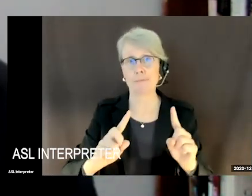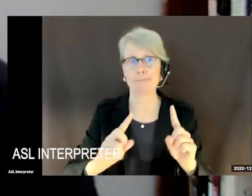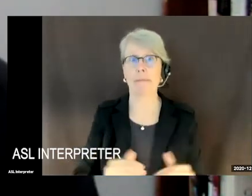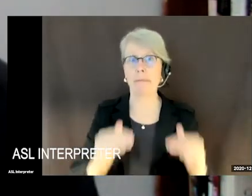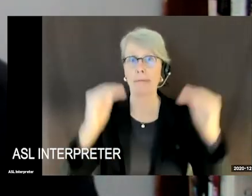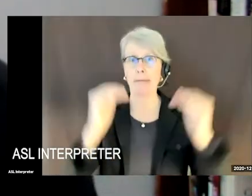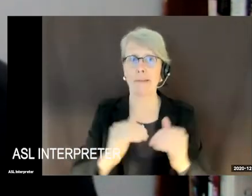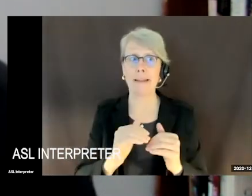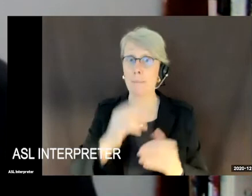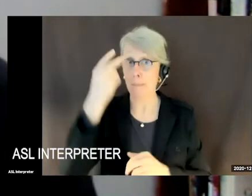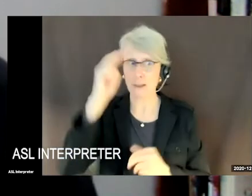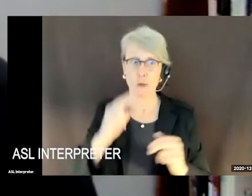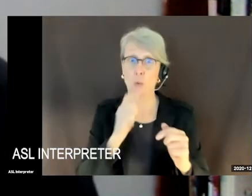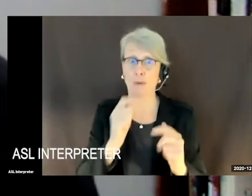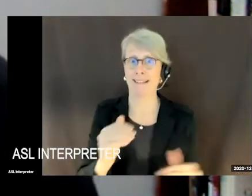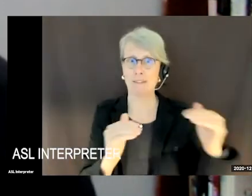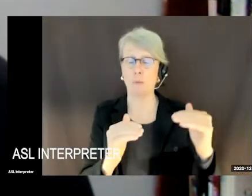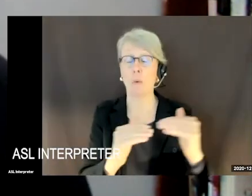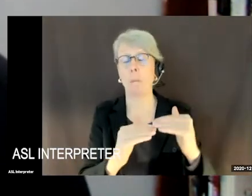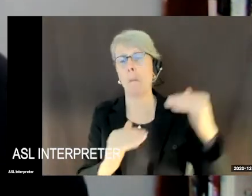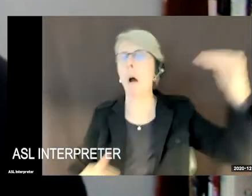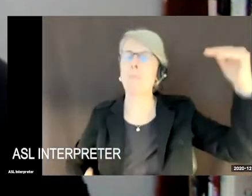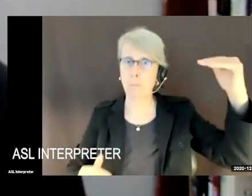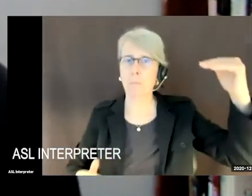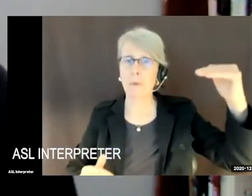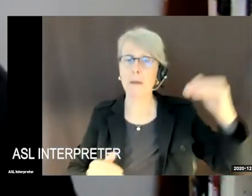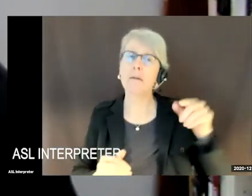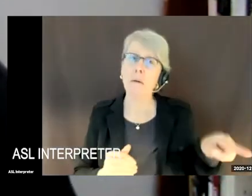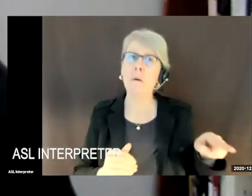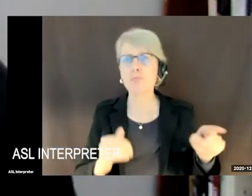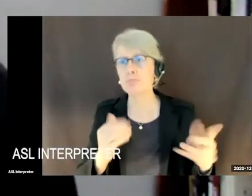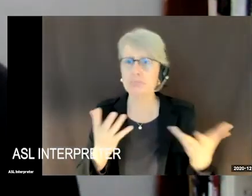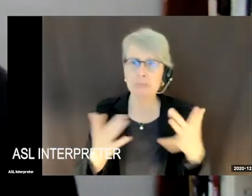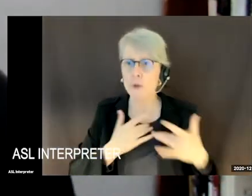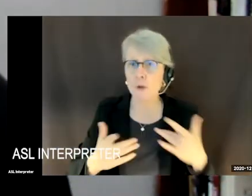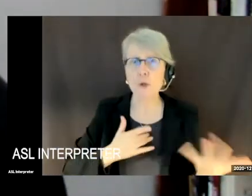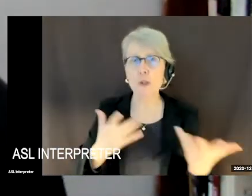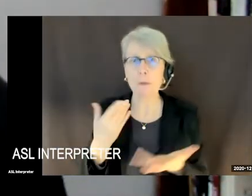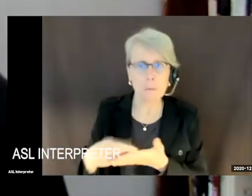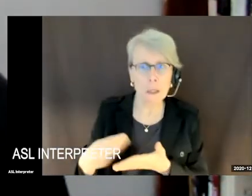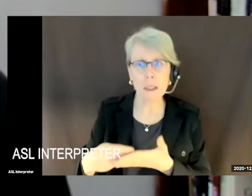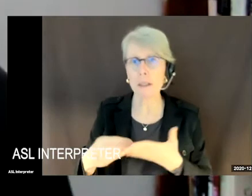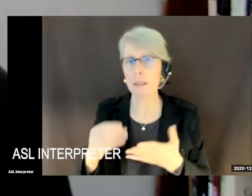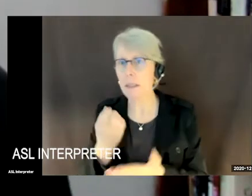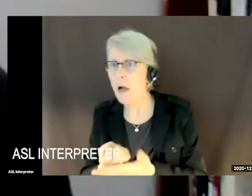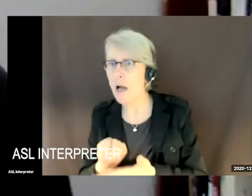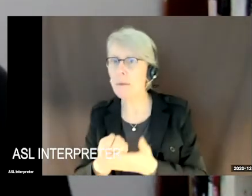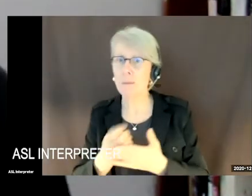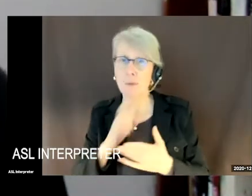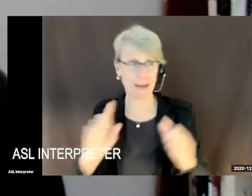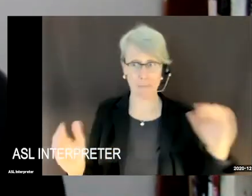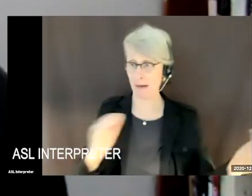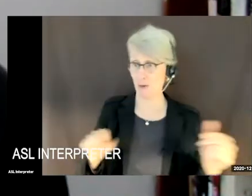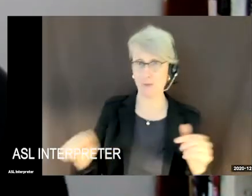elite, who, of course, were concerned about the economy and their personal security, but in general, were doing